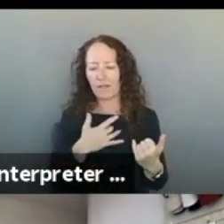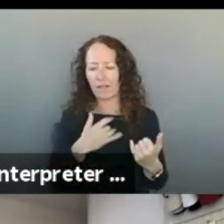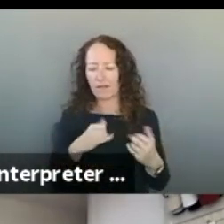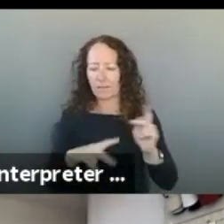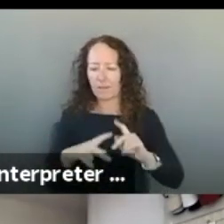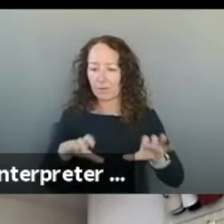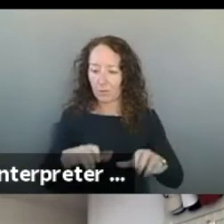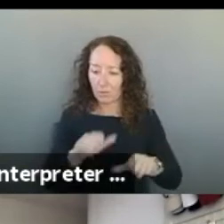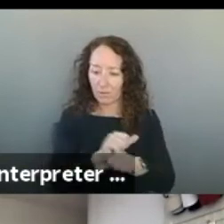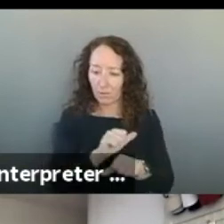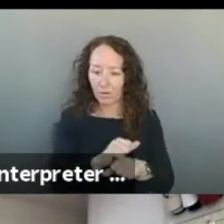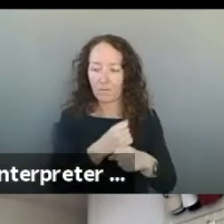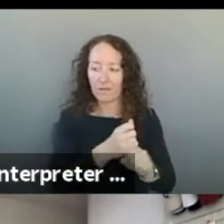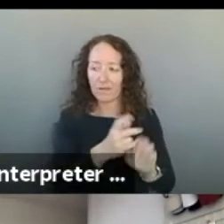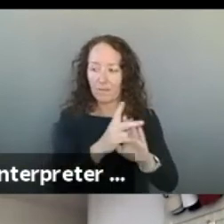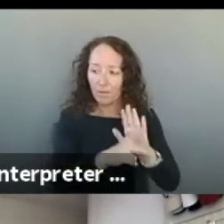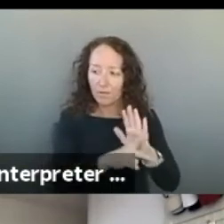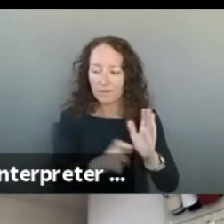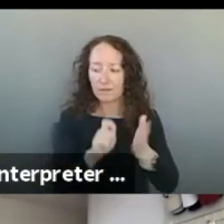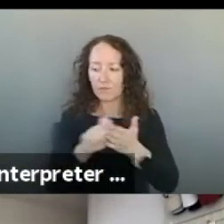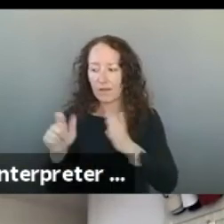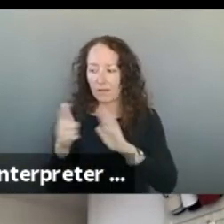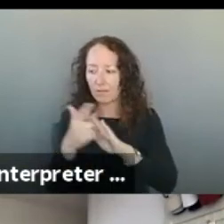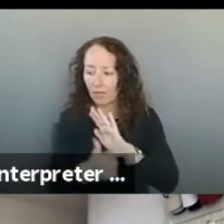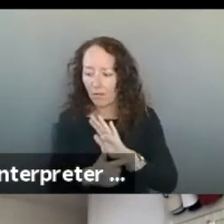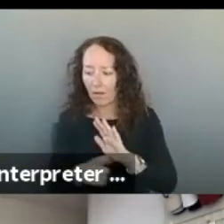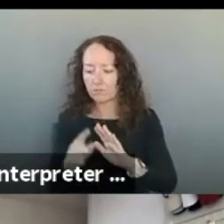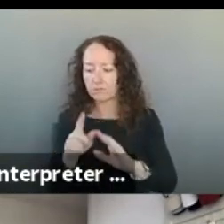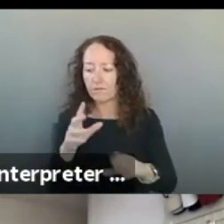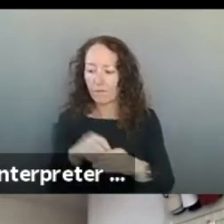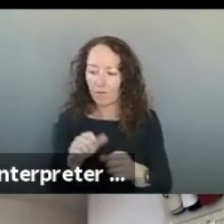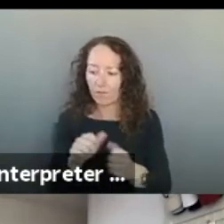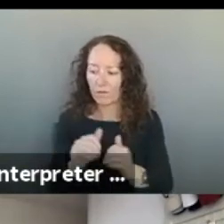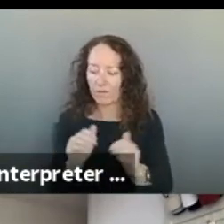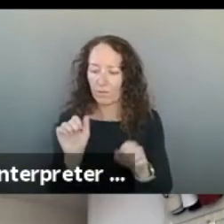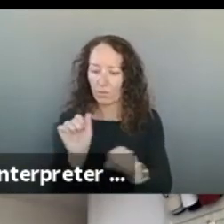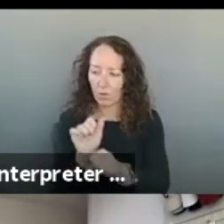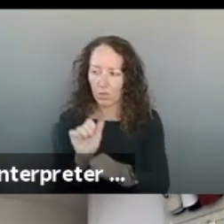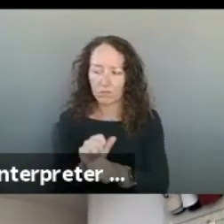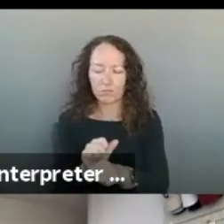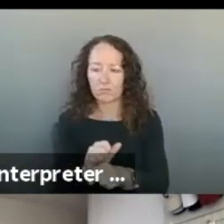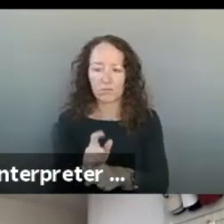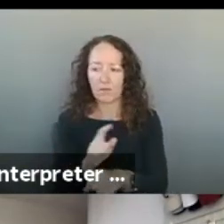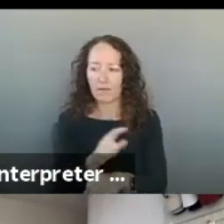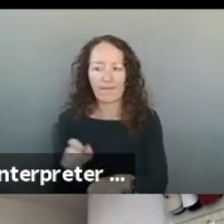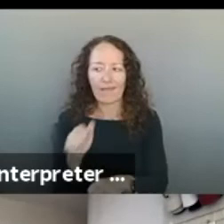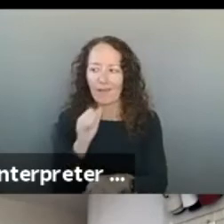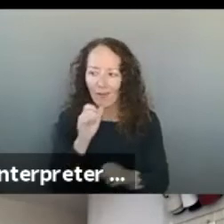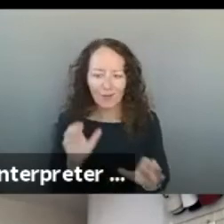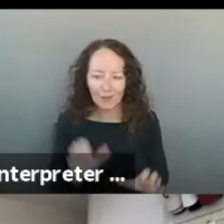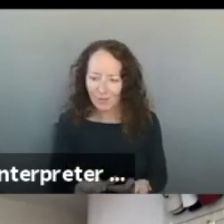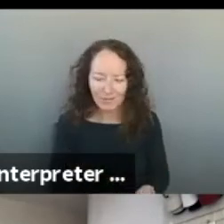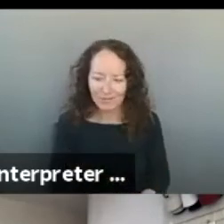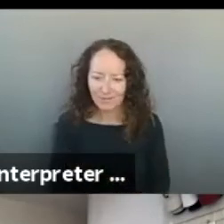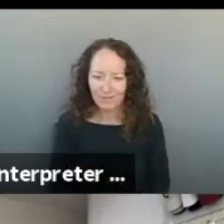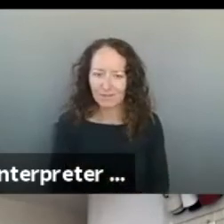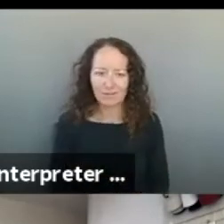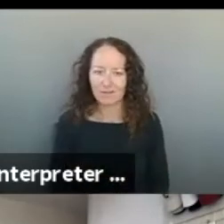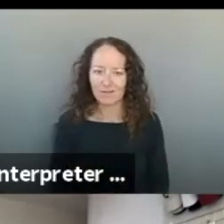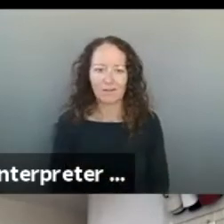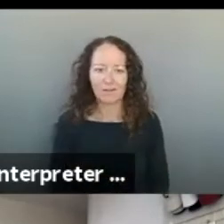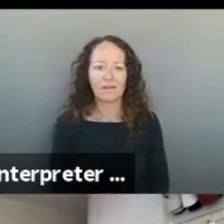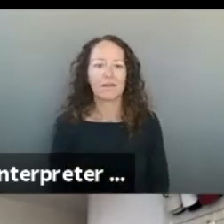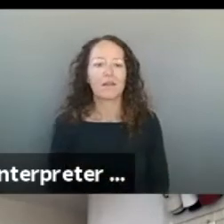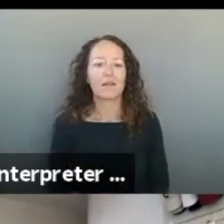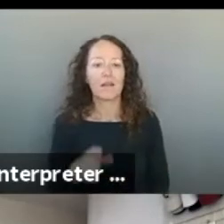laws, like being involved with that level of work. They're not the ones who are doing this. It's people who have never done this kind of work, who are making the rules that we all